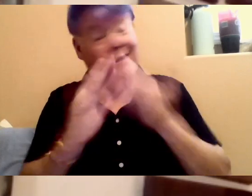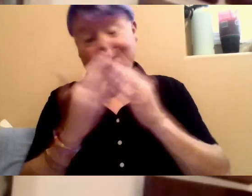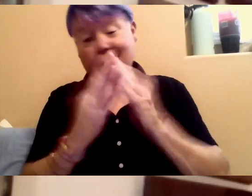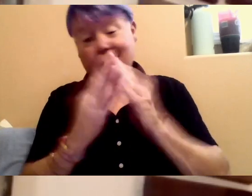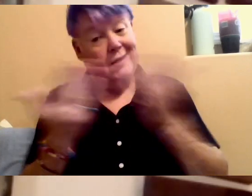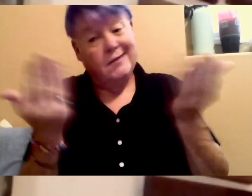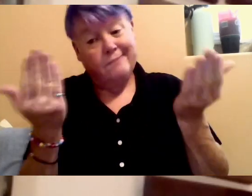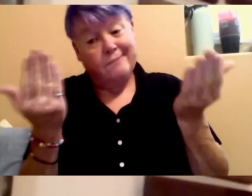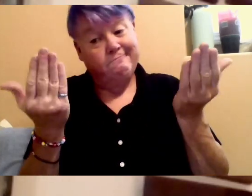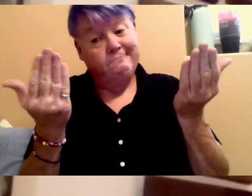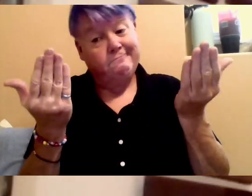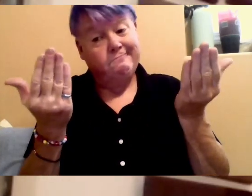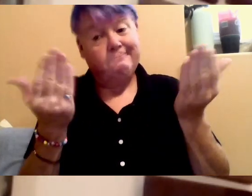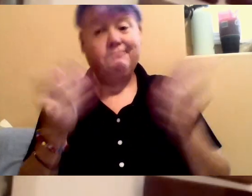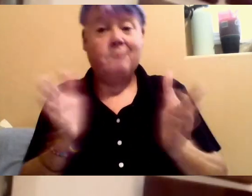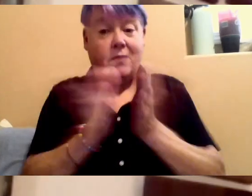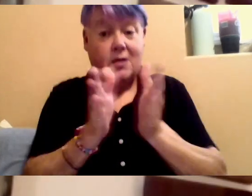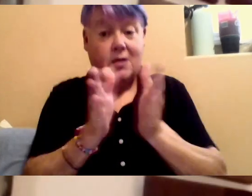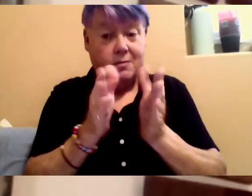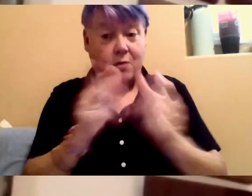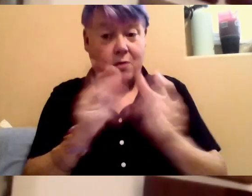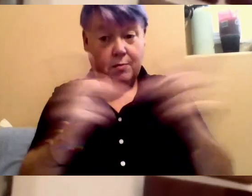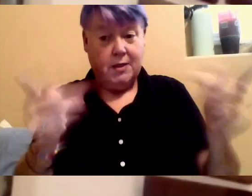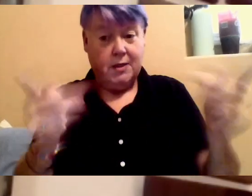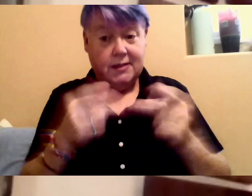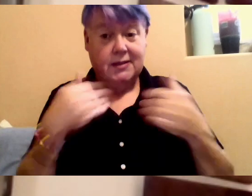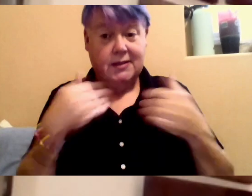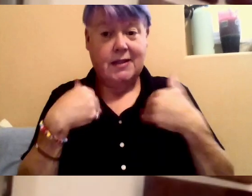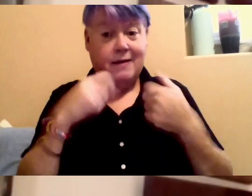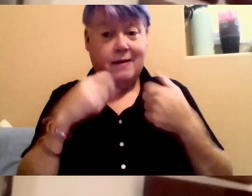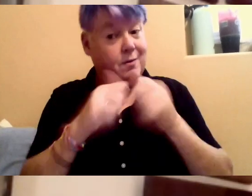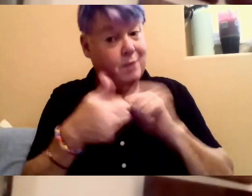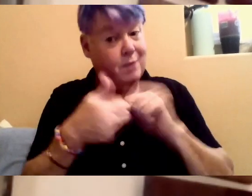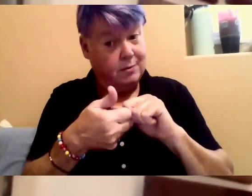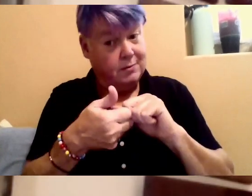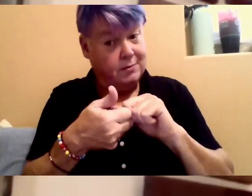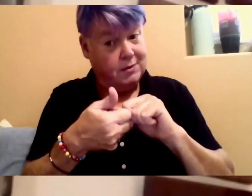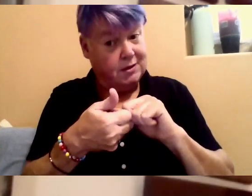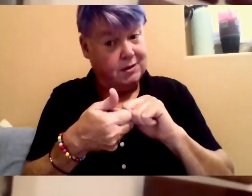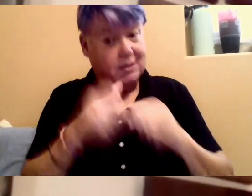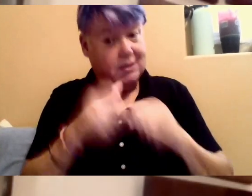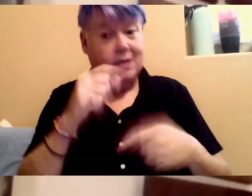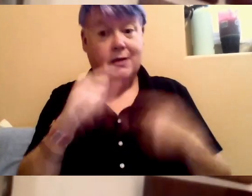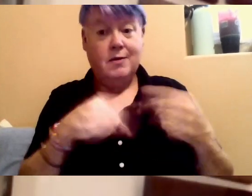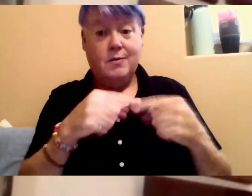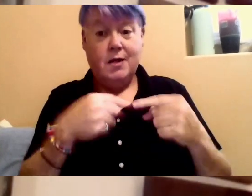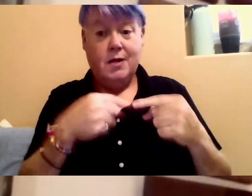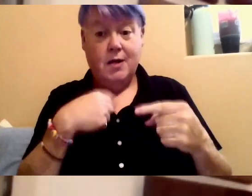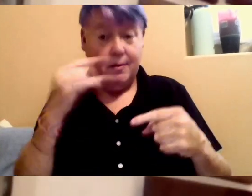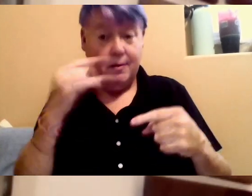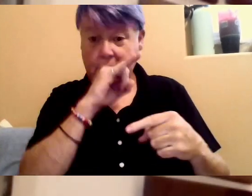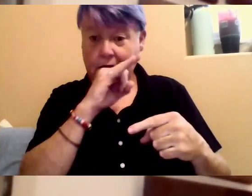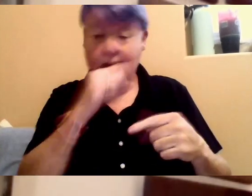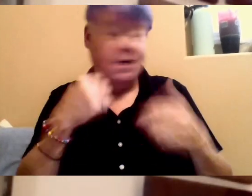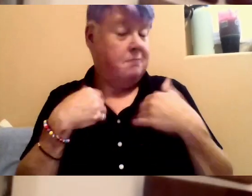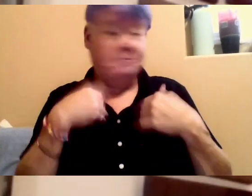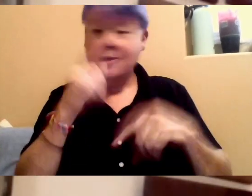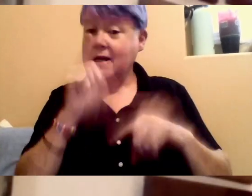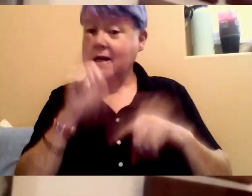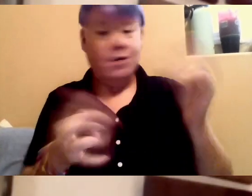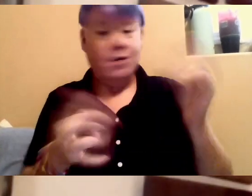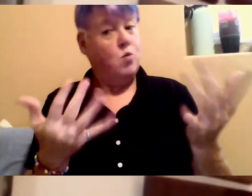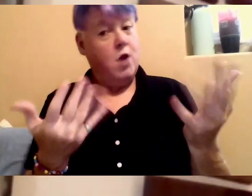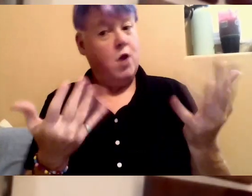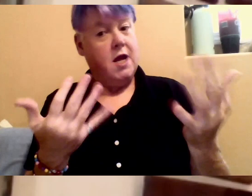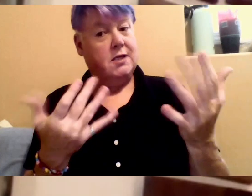Um, Small places have their problems for sure. And when I was a kid, I couldn't wait